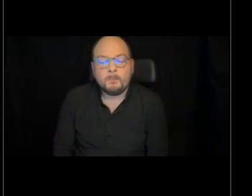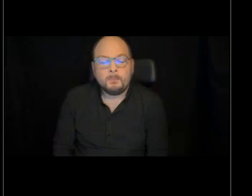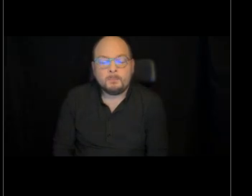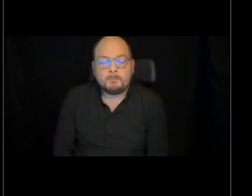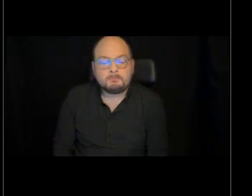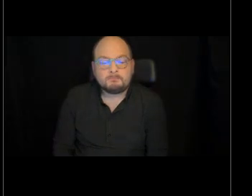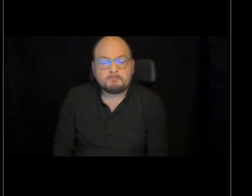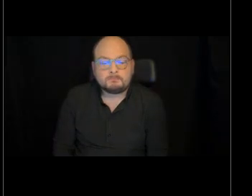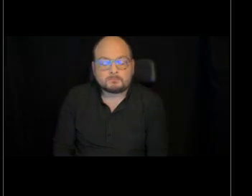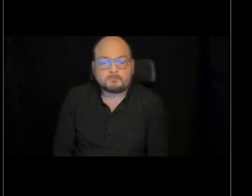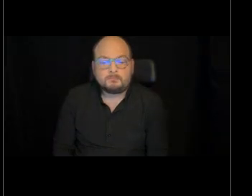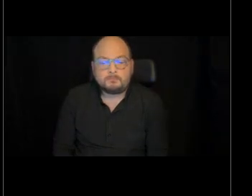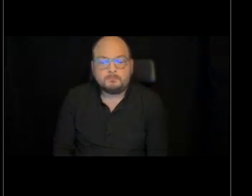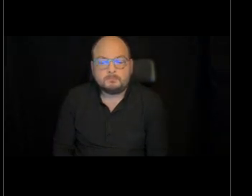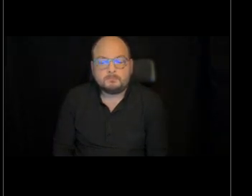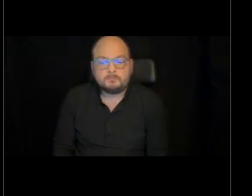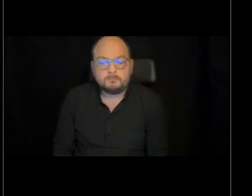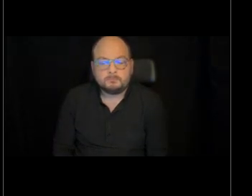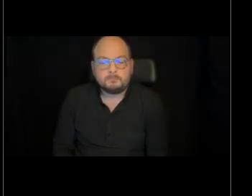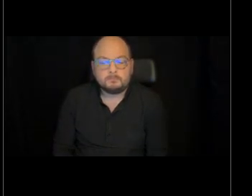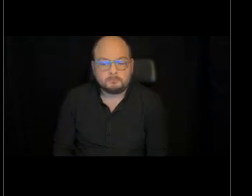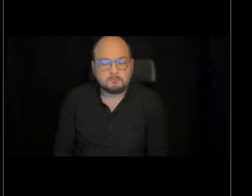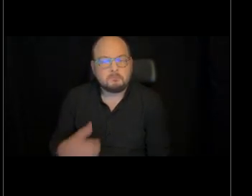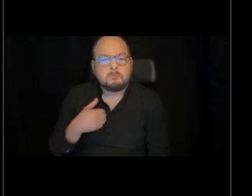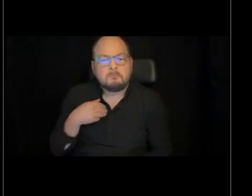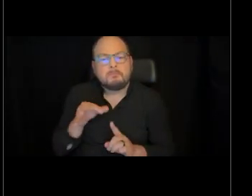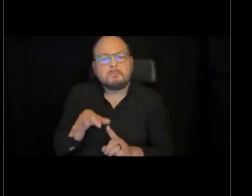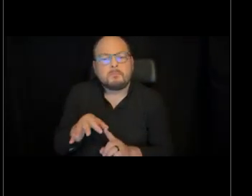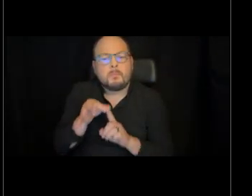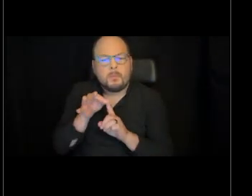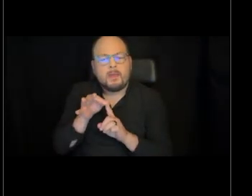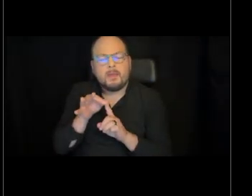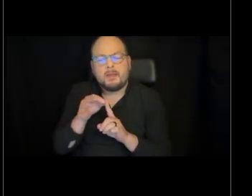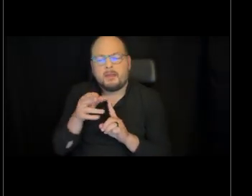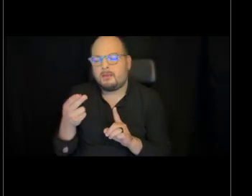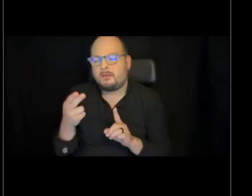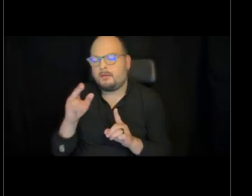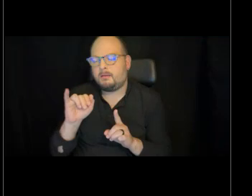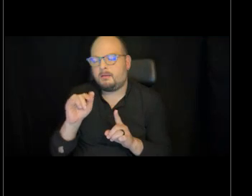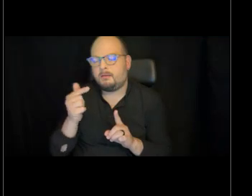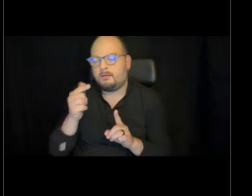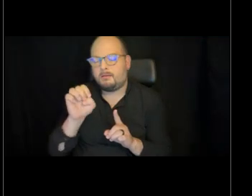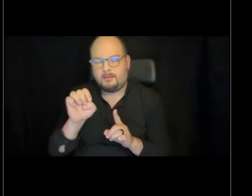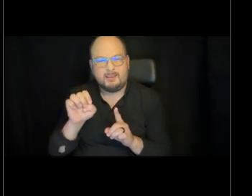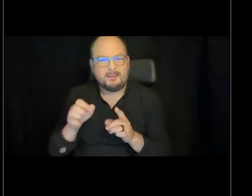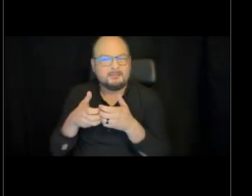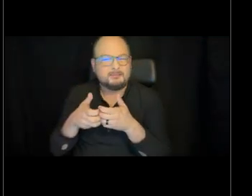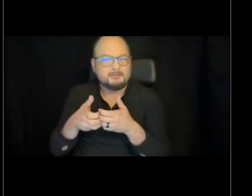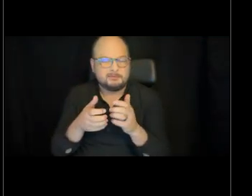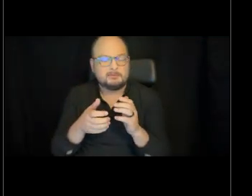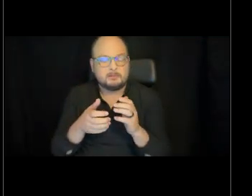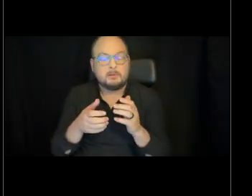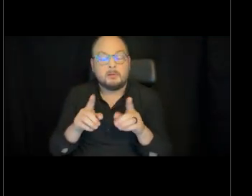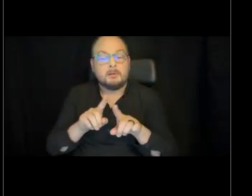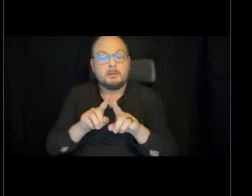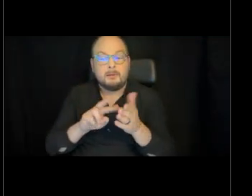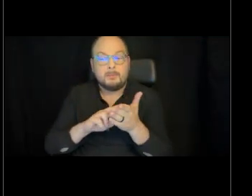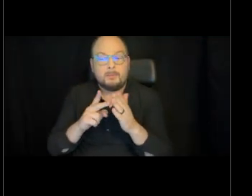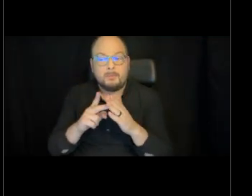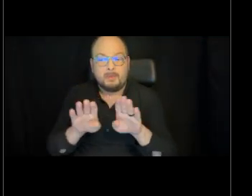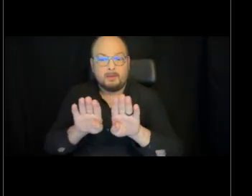A special combination hinge allows the doors to swing open in a traditional manner